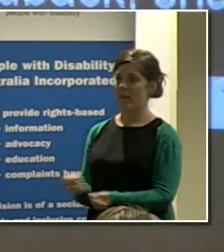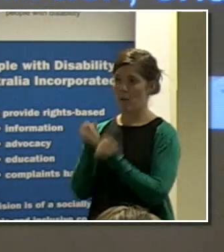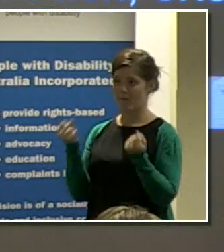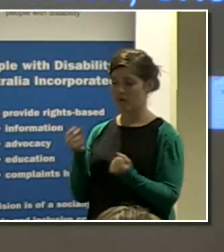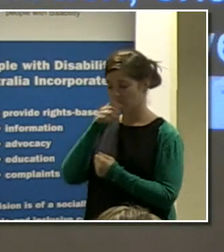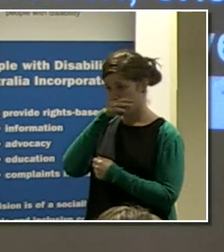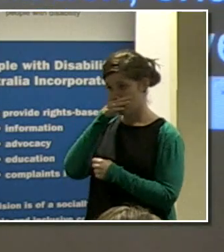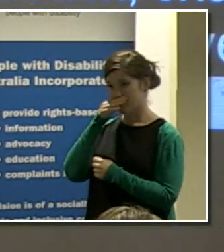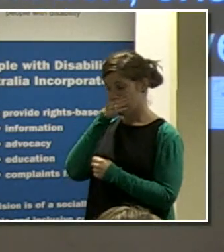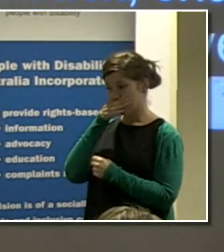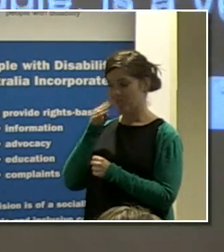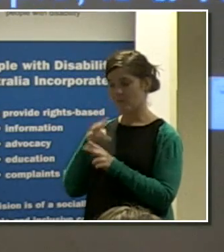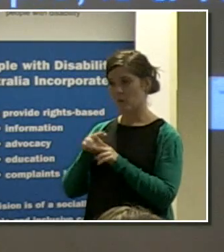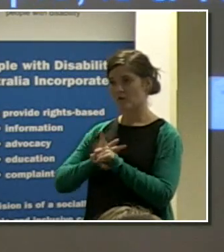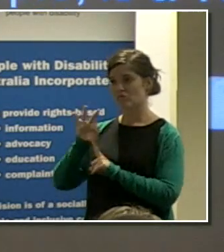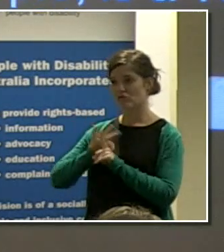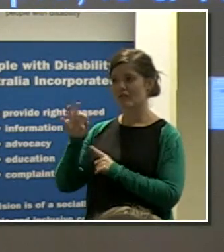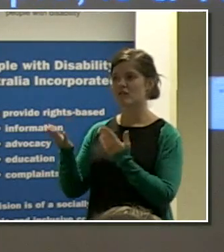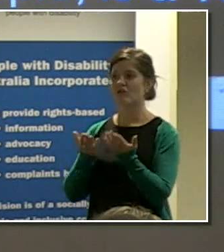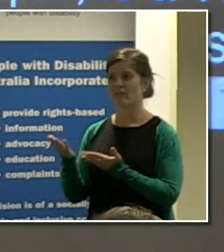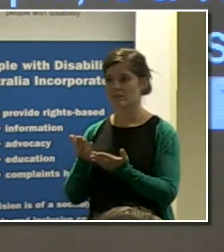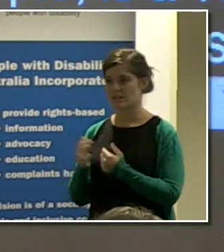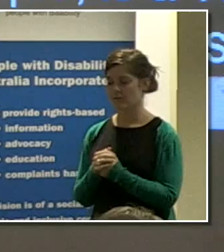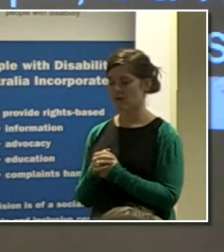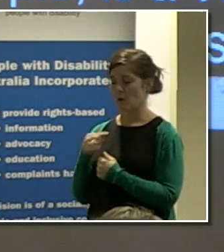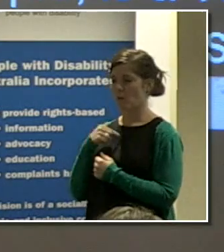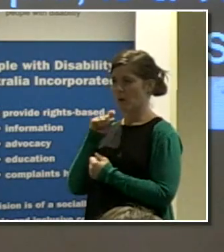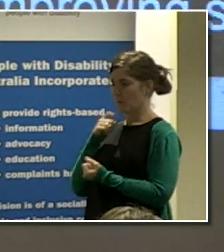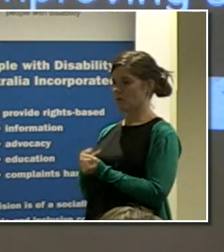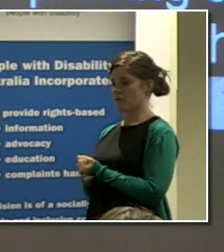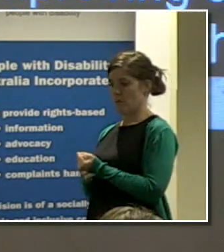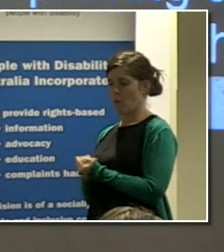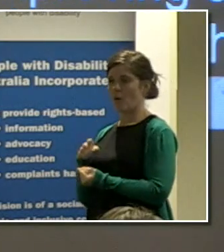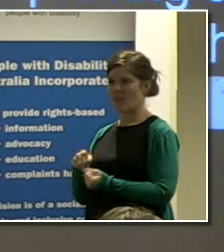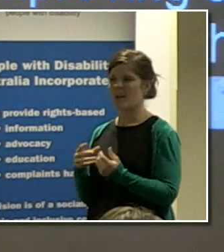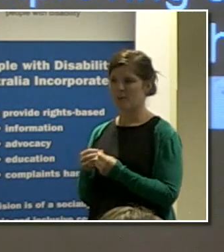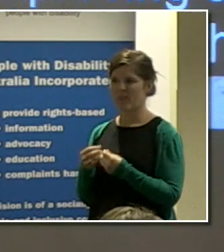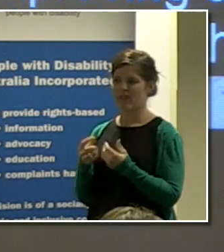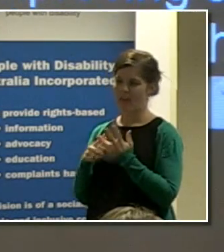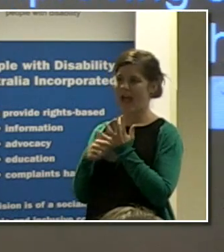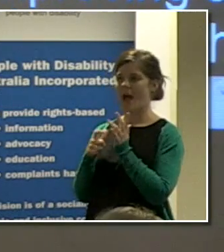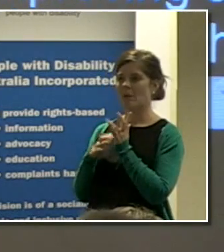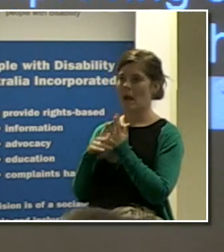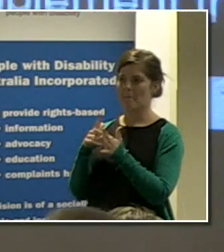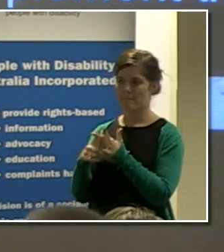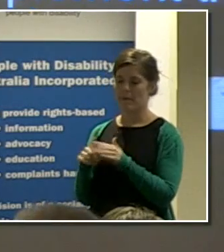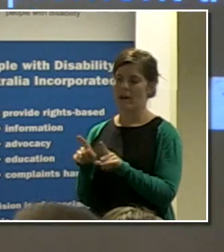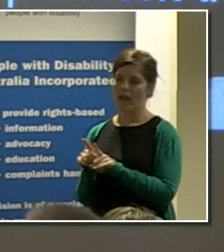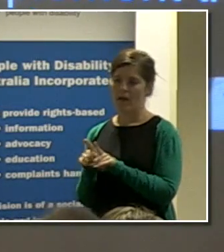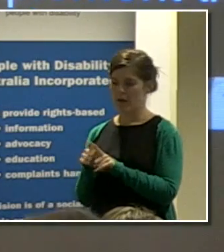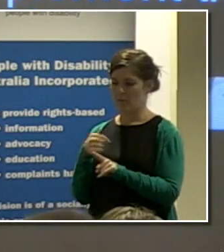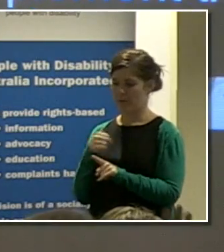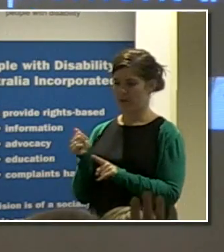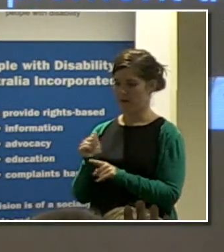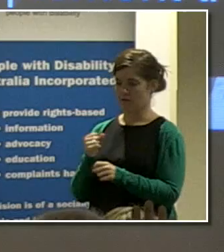in improving services. And we will supplement that with outcomes in terms of, we've built